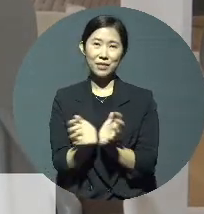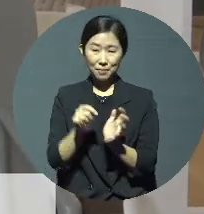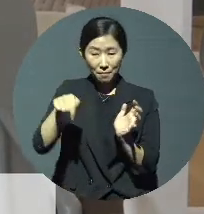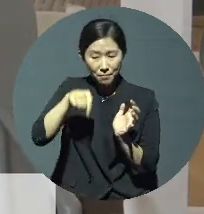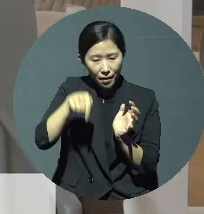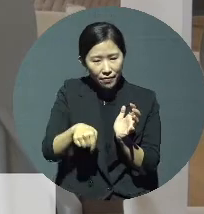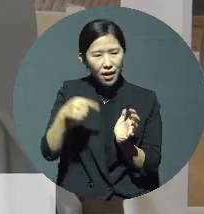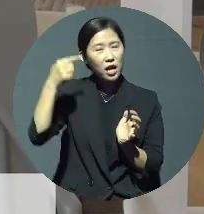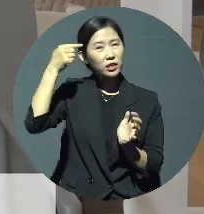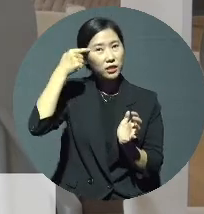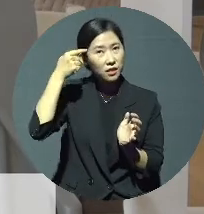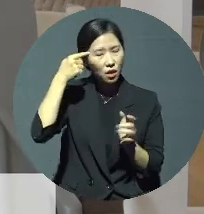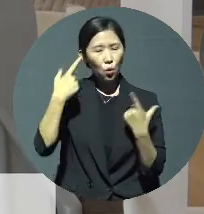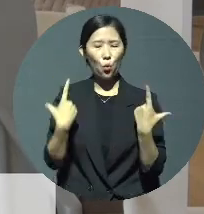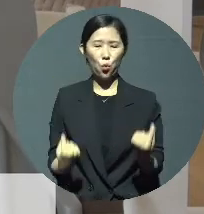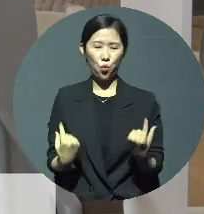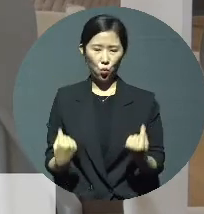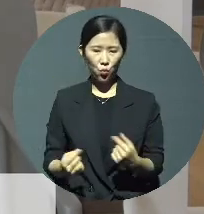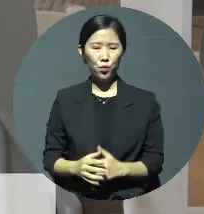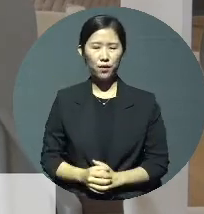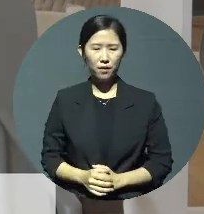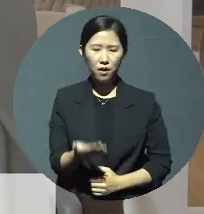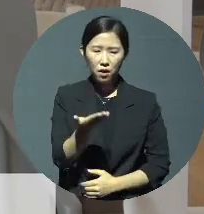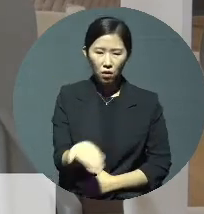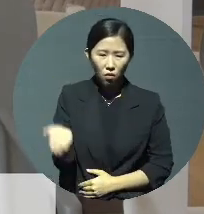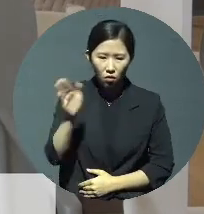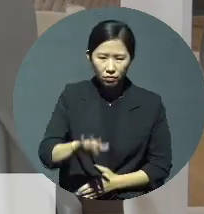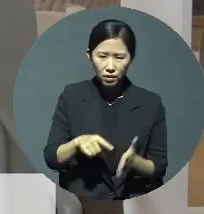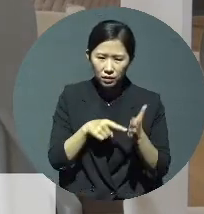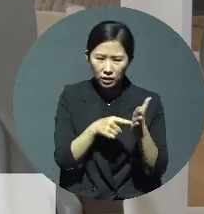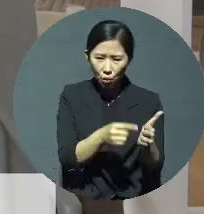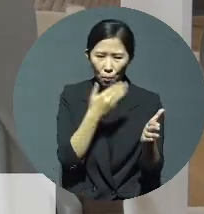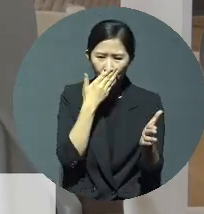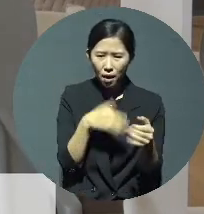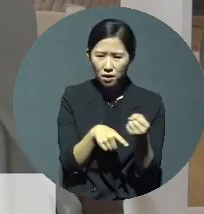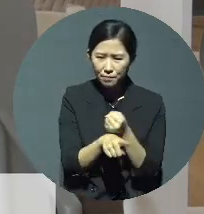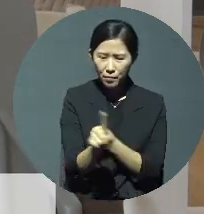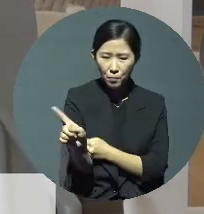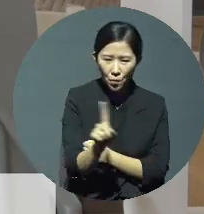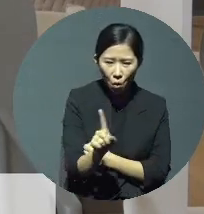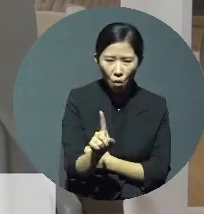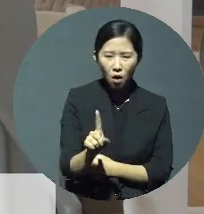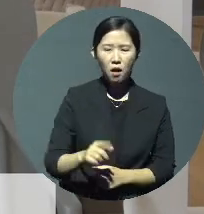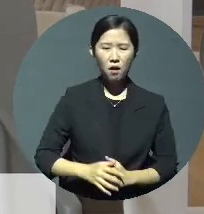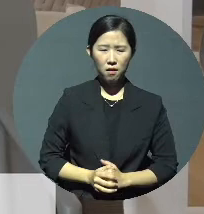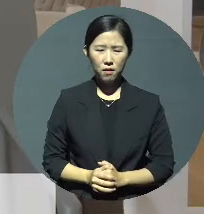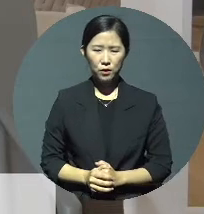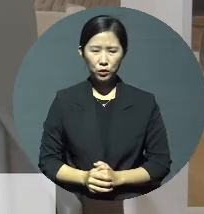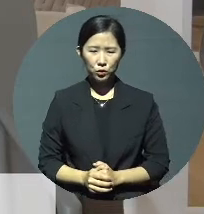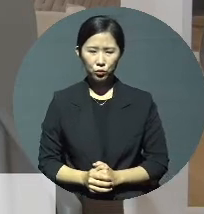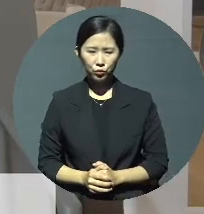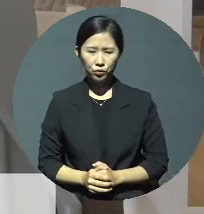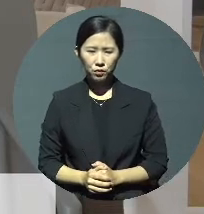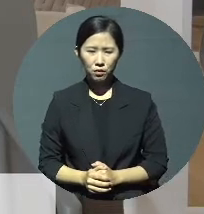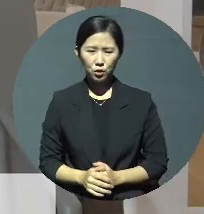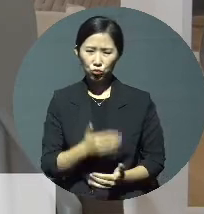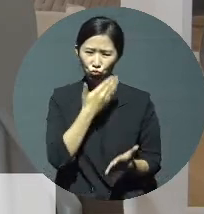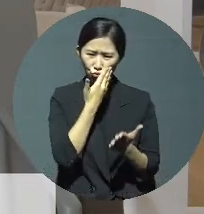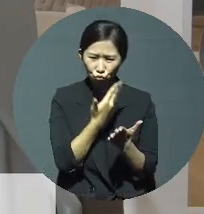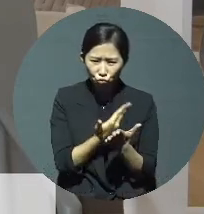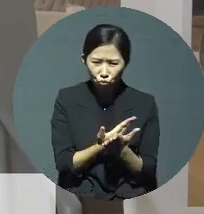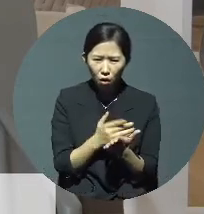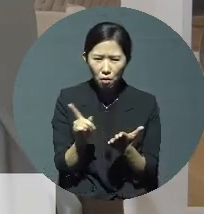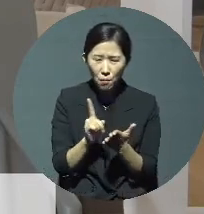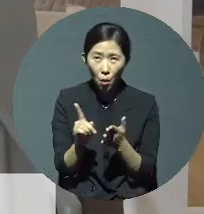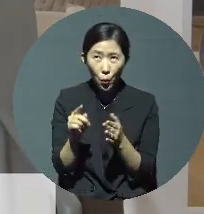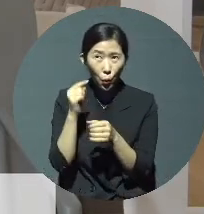layered, value is multi-layered, but in sustainability it's never been truer. I think the important thing is never to greenwash